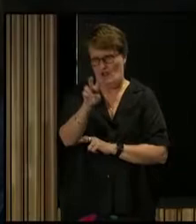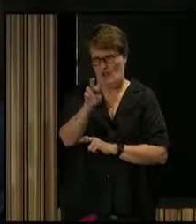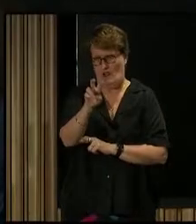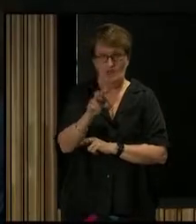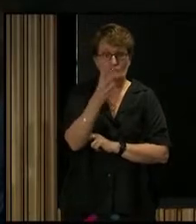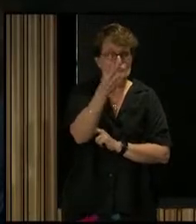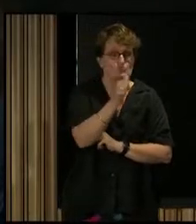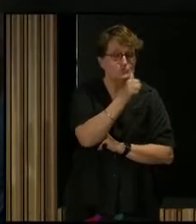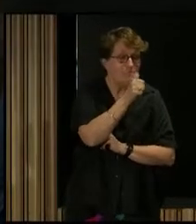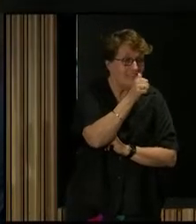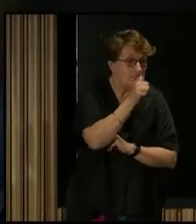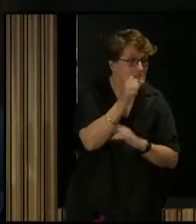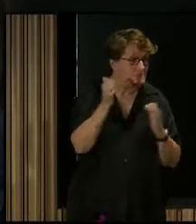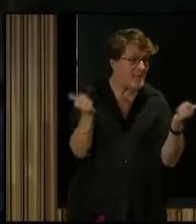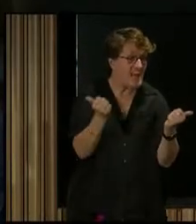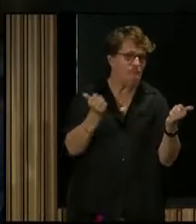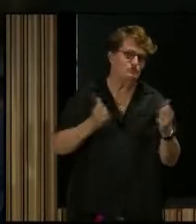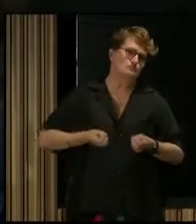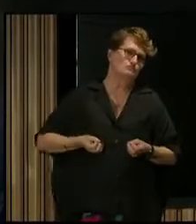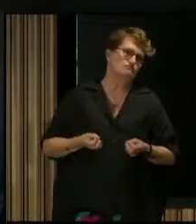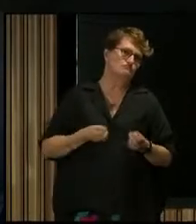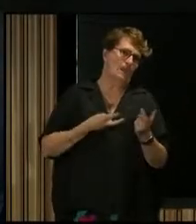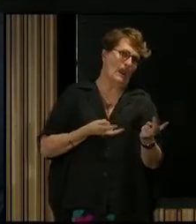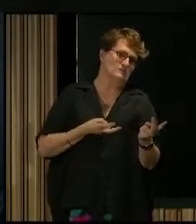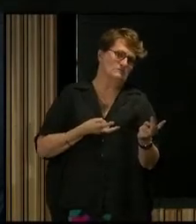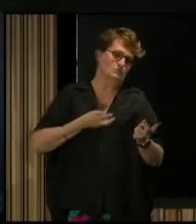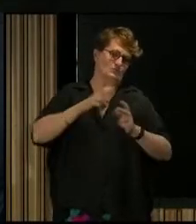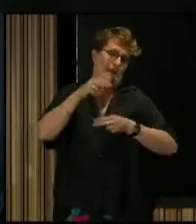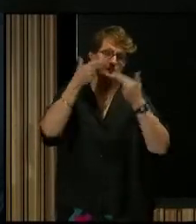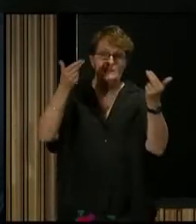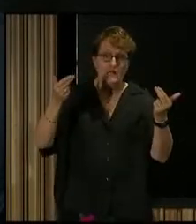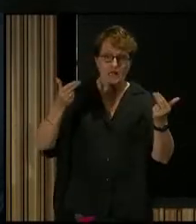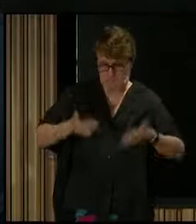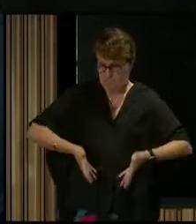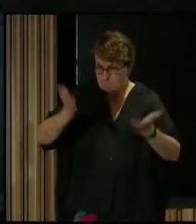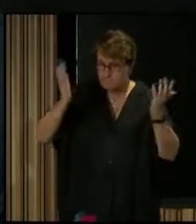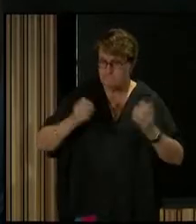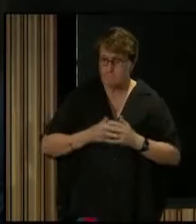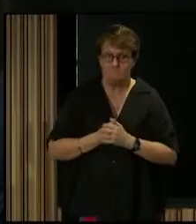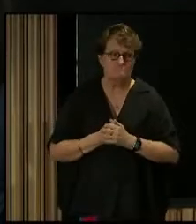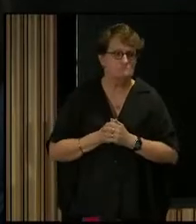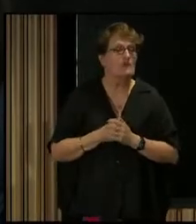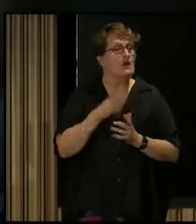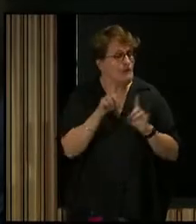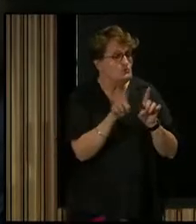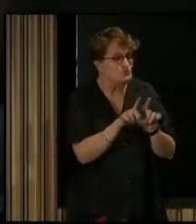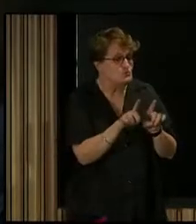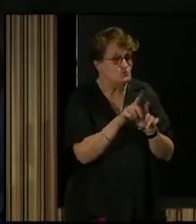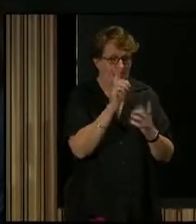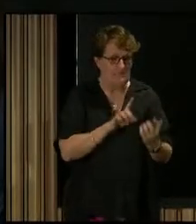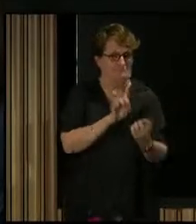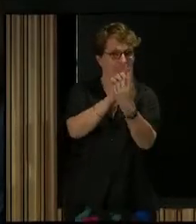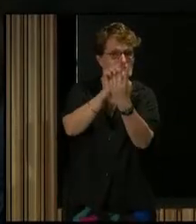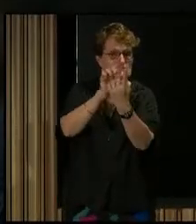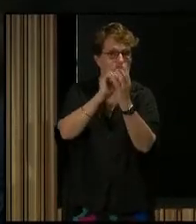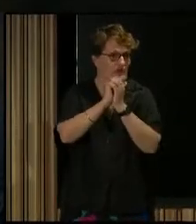you relaxed enough that you can finally let out your voice in front of other people, then do it, come along. But you can also just meet up with friends